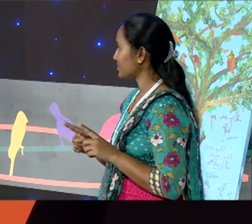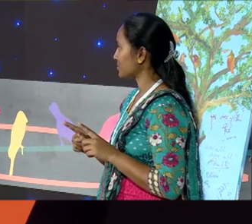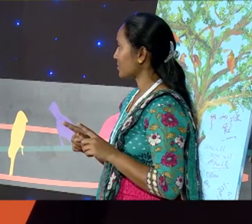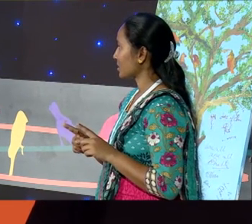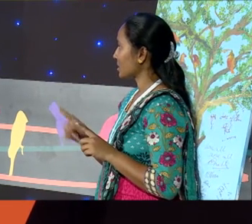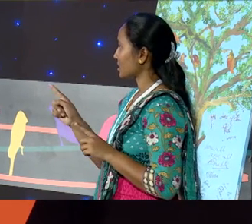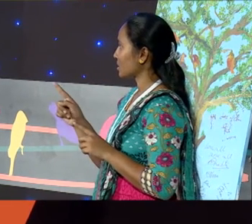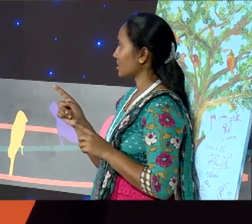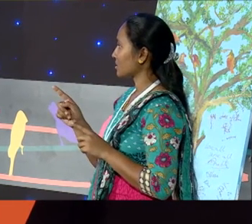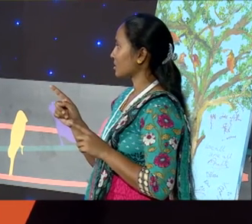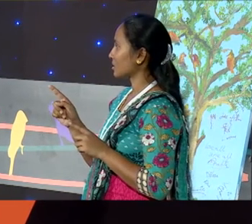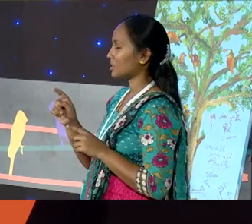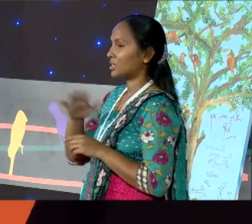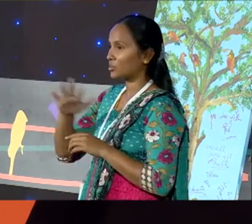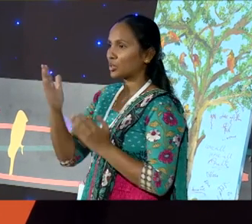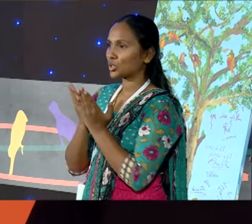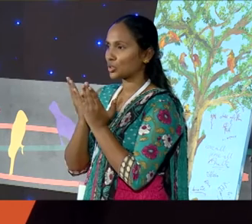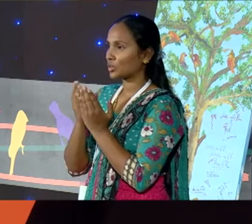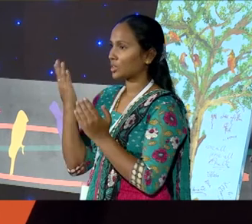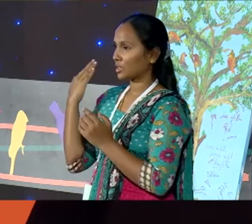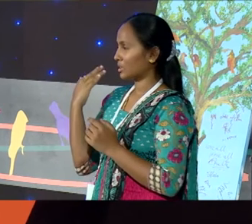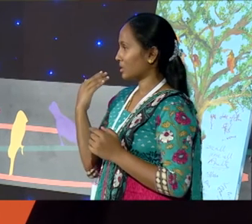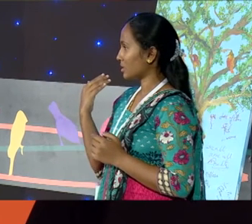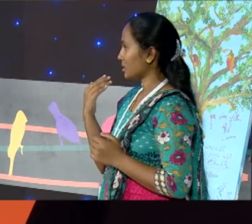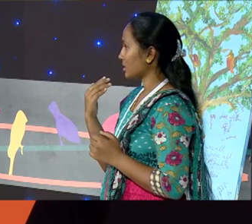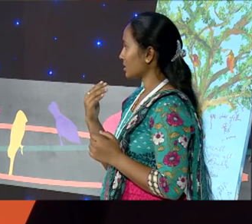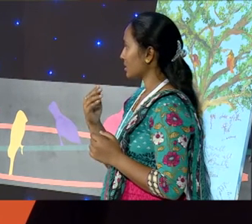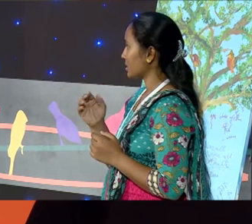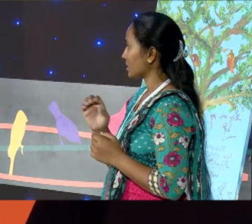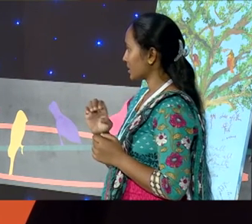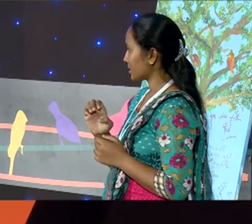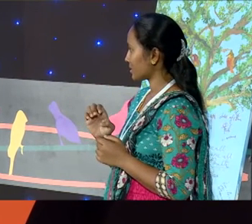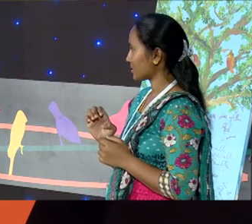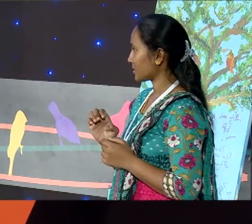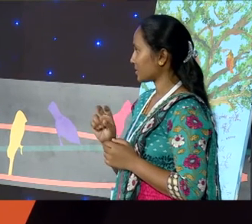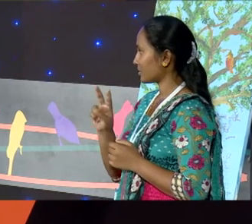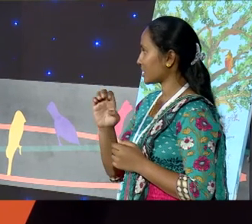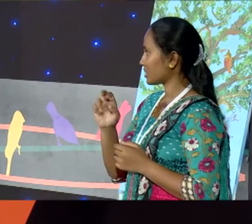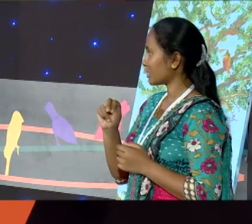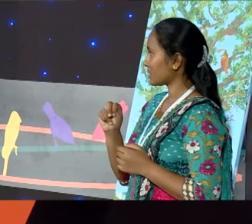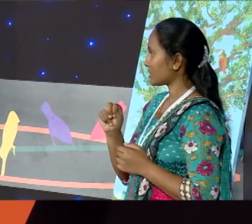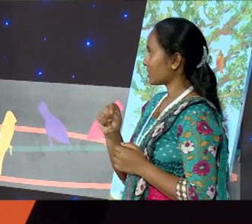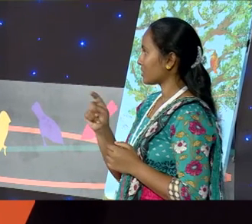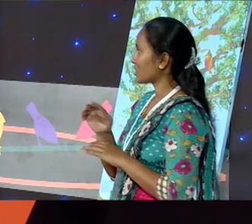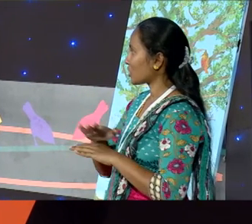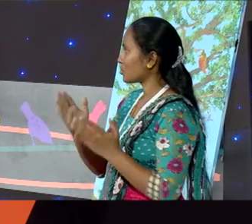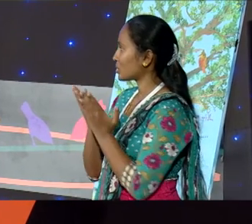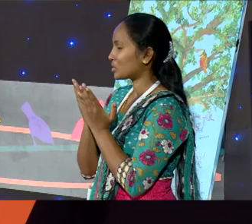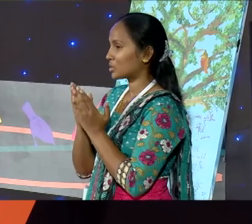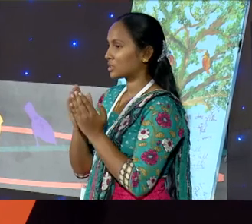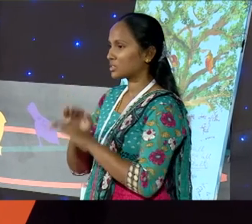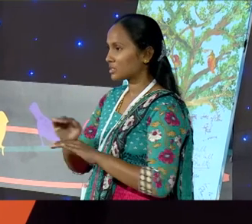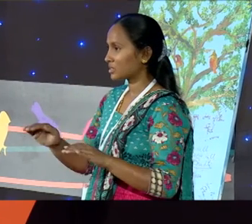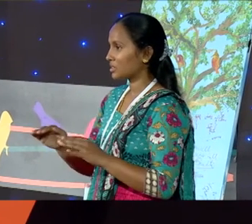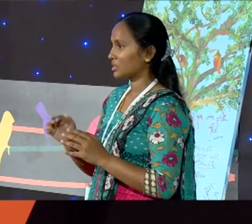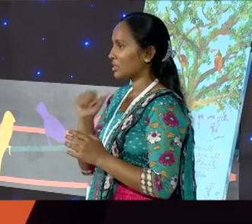So I did go to a normal school till class 10th, and even though I was going to a normal school, students in the school itself did